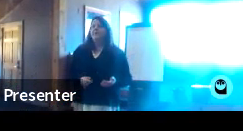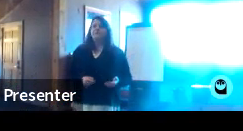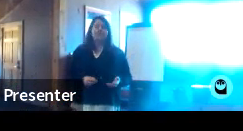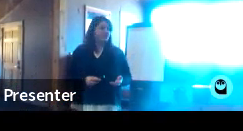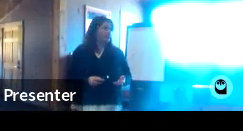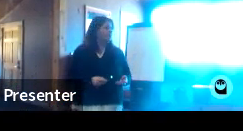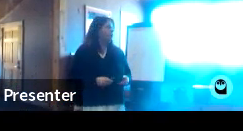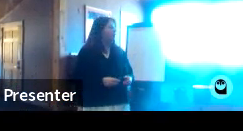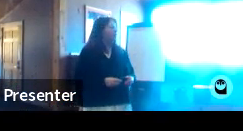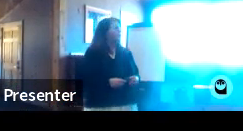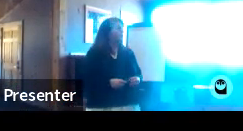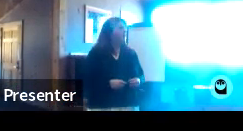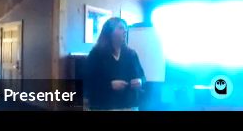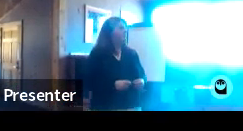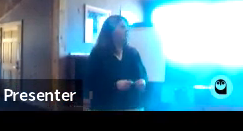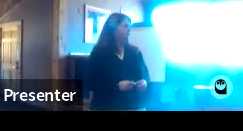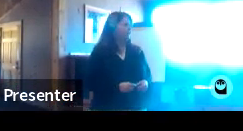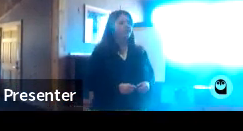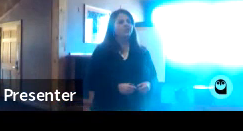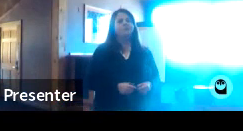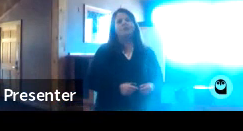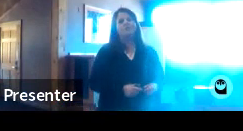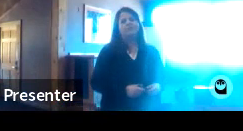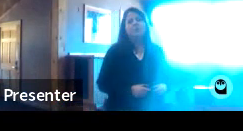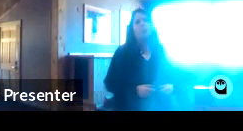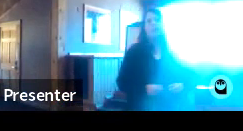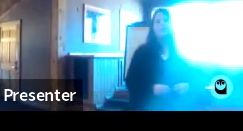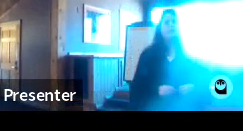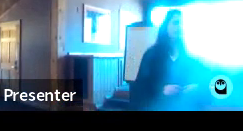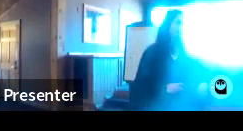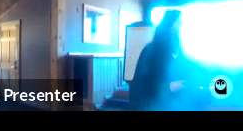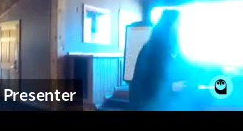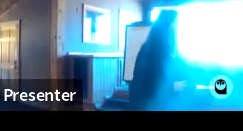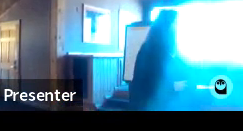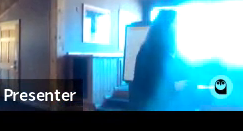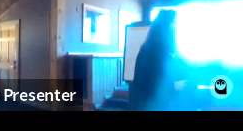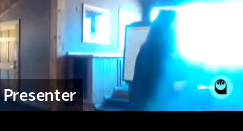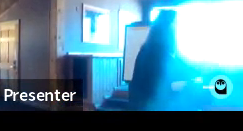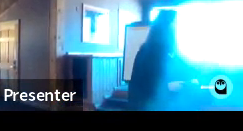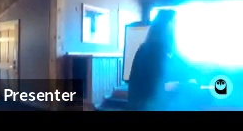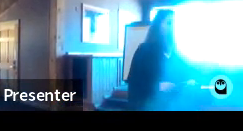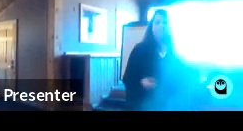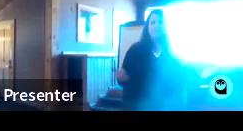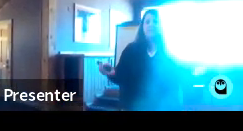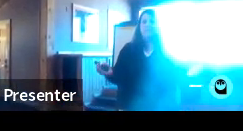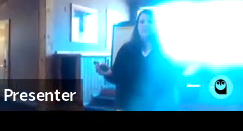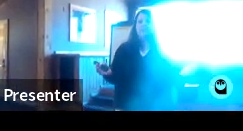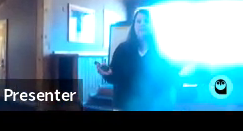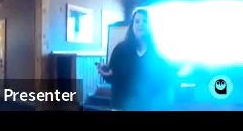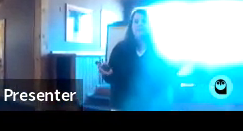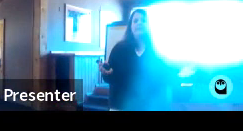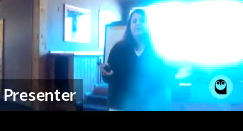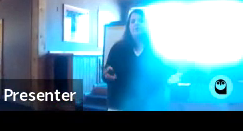basic foundational showing of indicia. Indicia is one of those legal words, so I put in brackets, which is